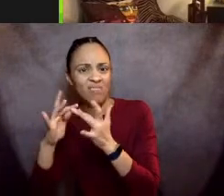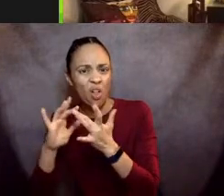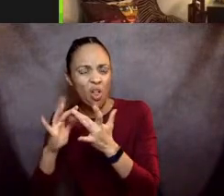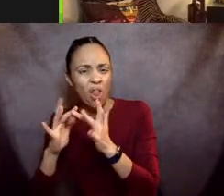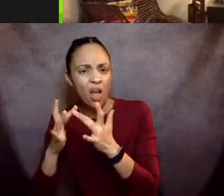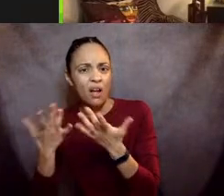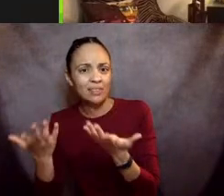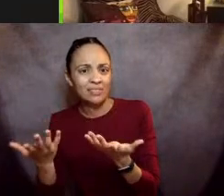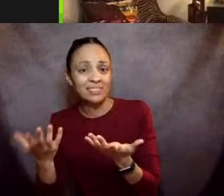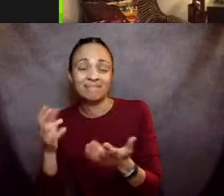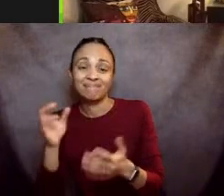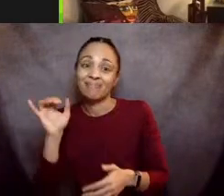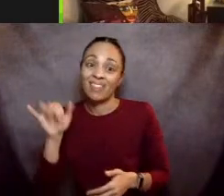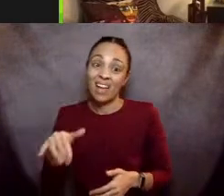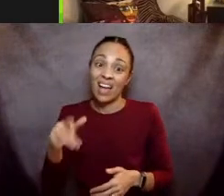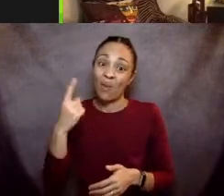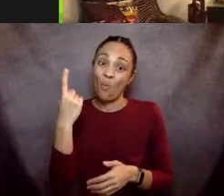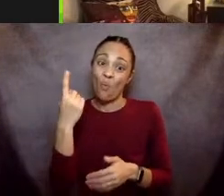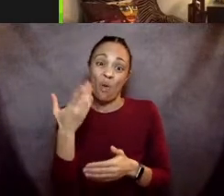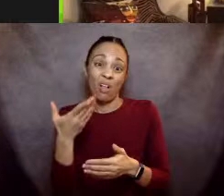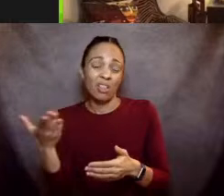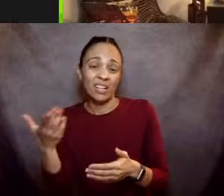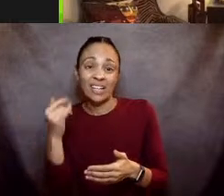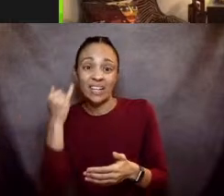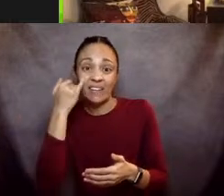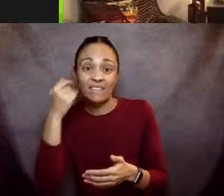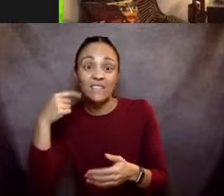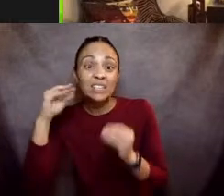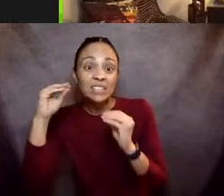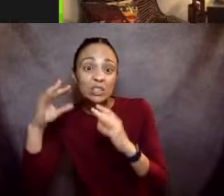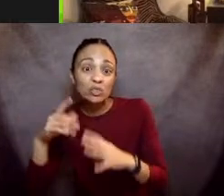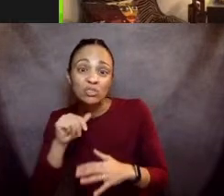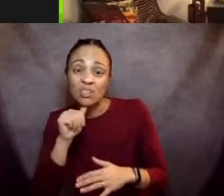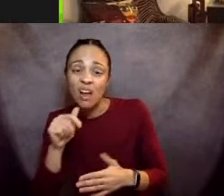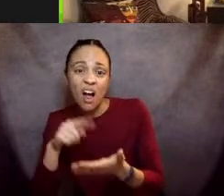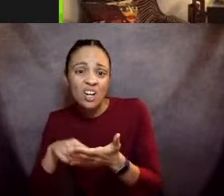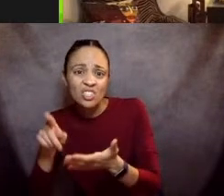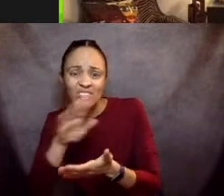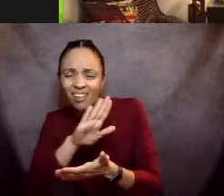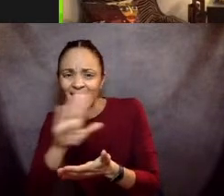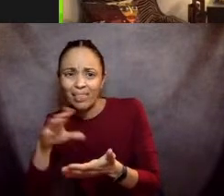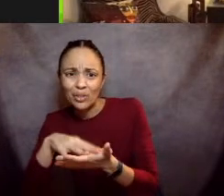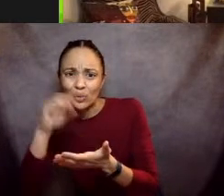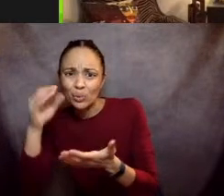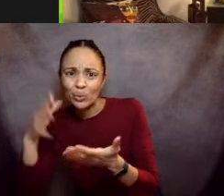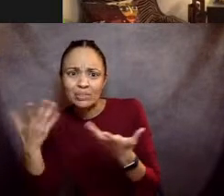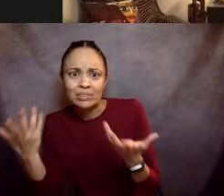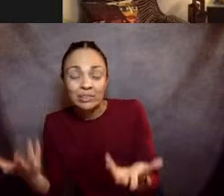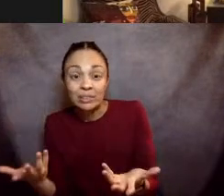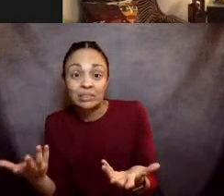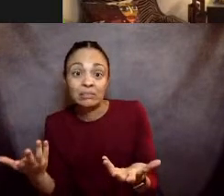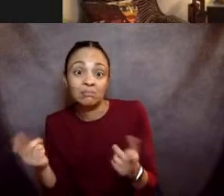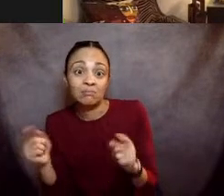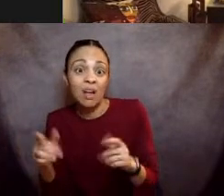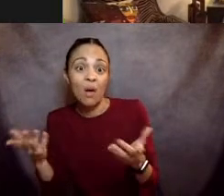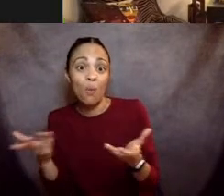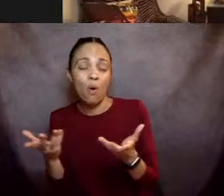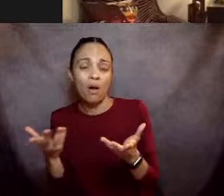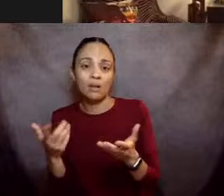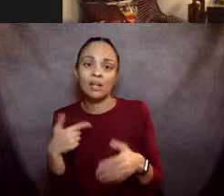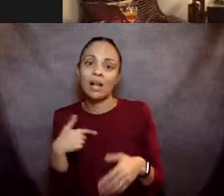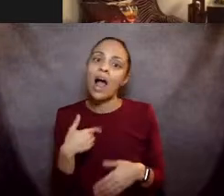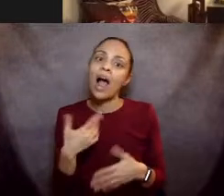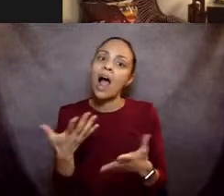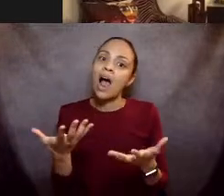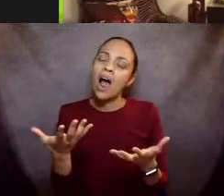that's the one thing. If we don't exchange, because sometimes you just got to pull on somebody else's energy. Mm-hmm. And I'm not trying to be all